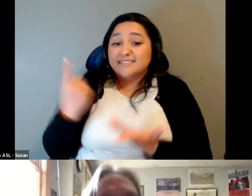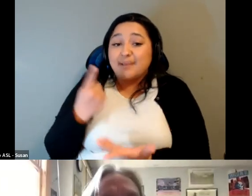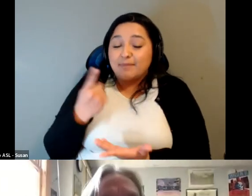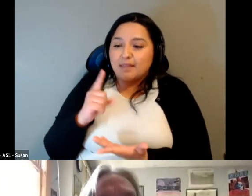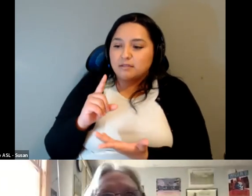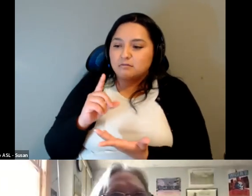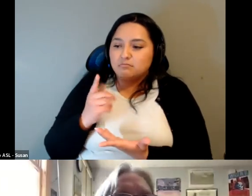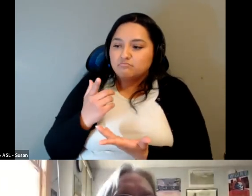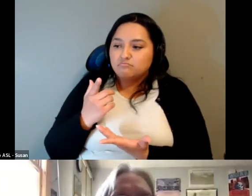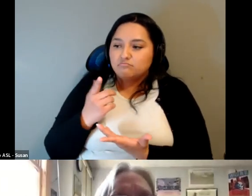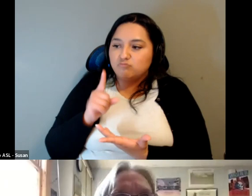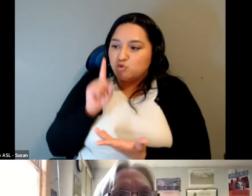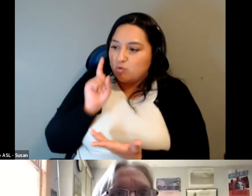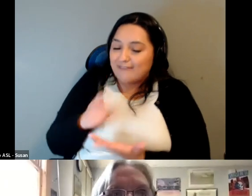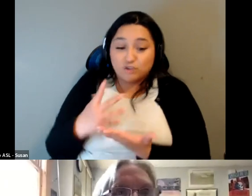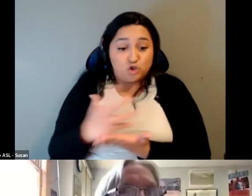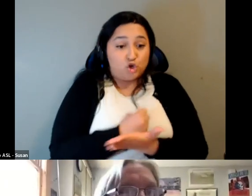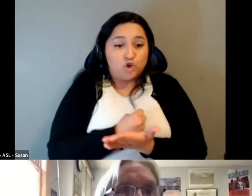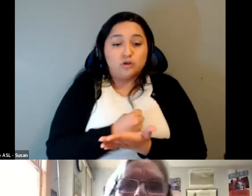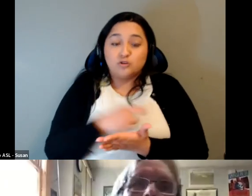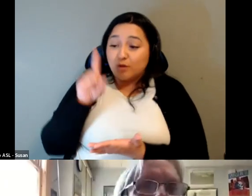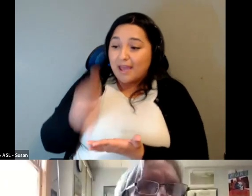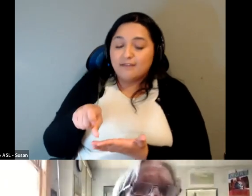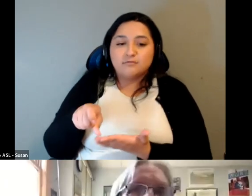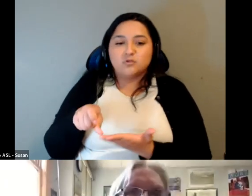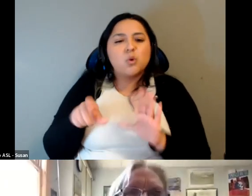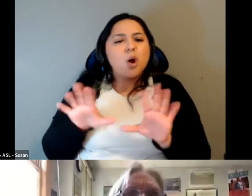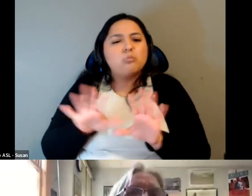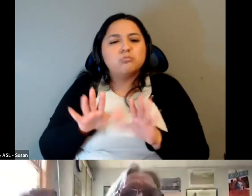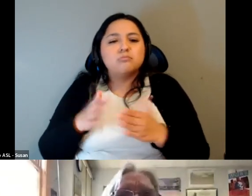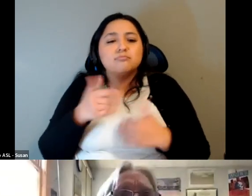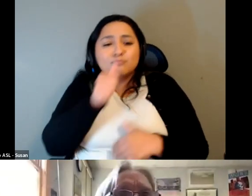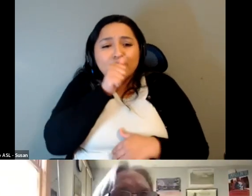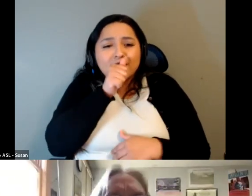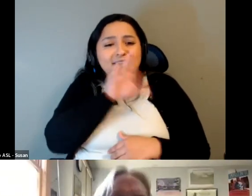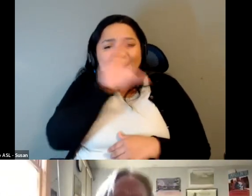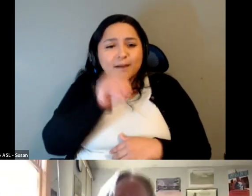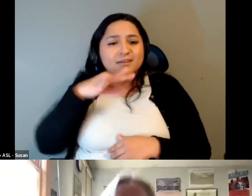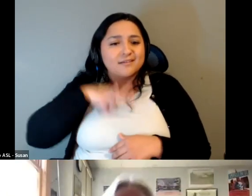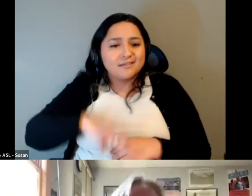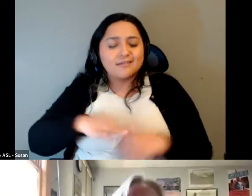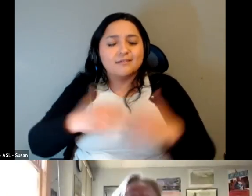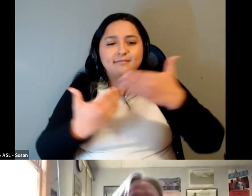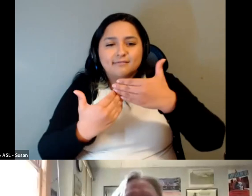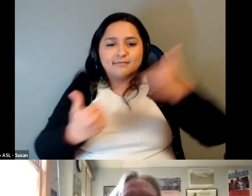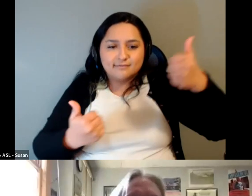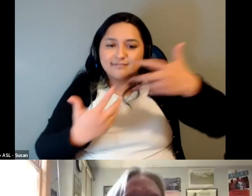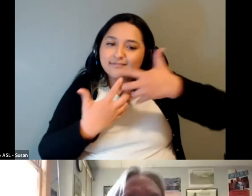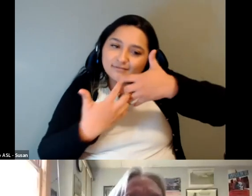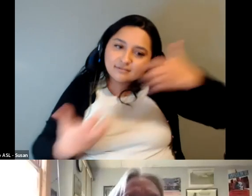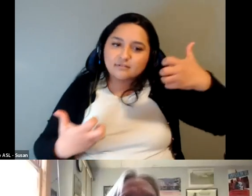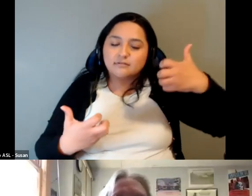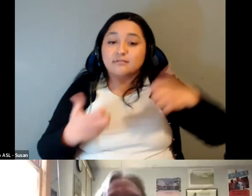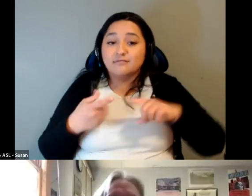your prison system, get the private guards out of there, get the private corporate profits out of incarcerating human